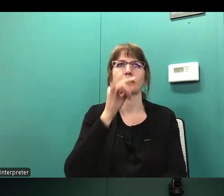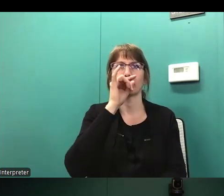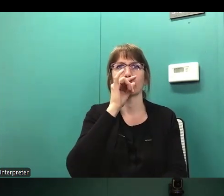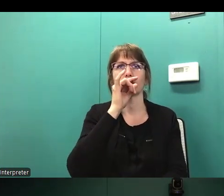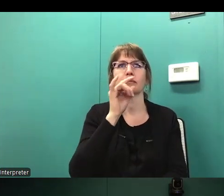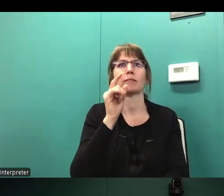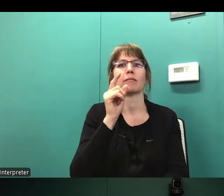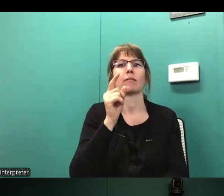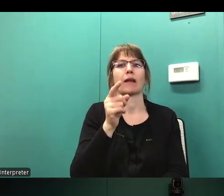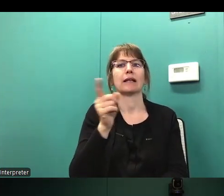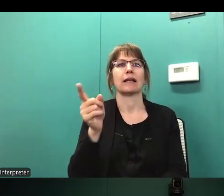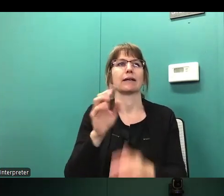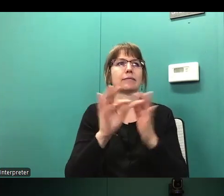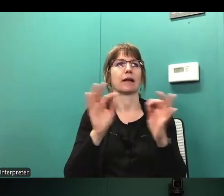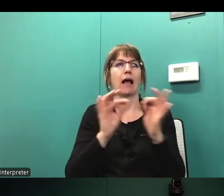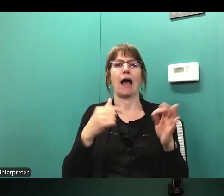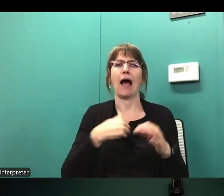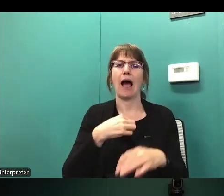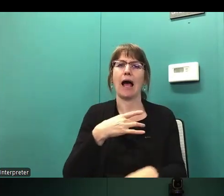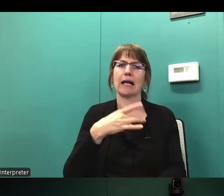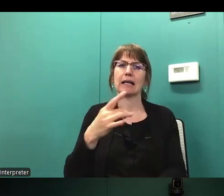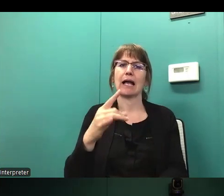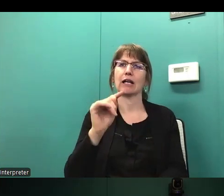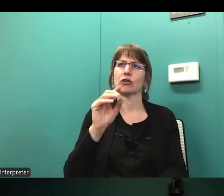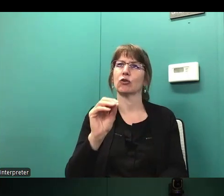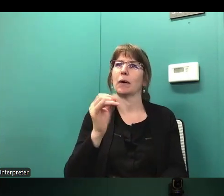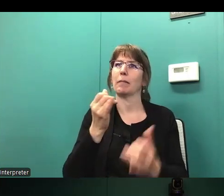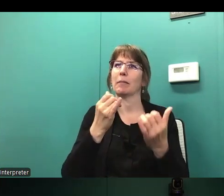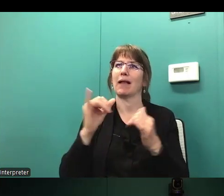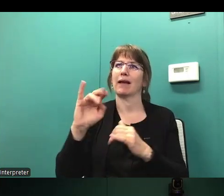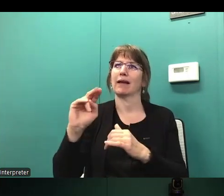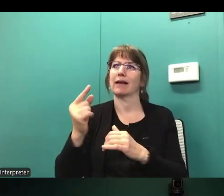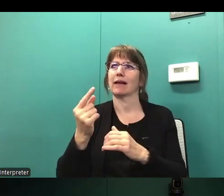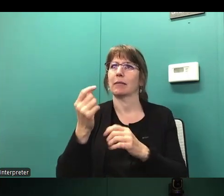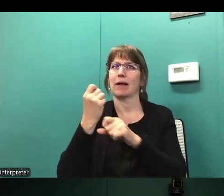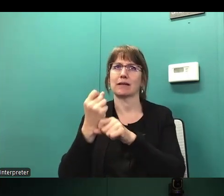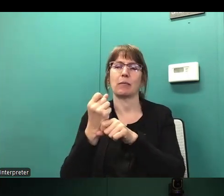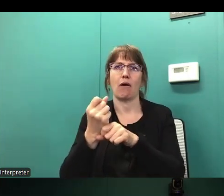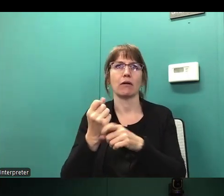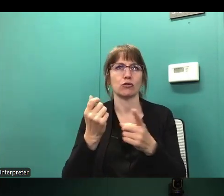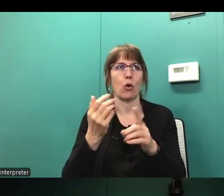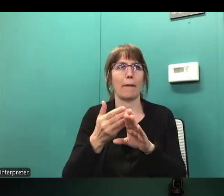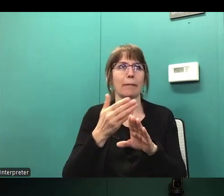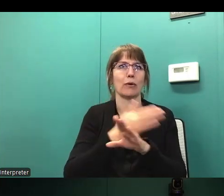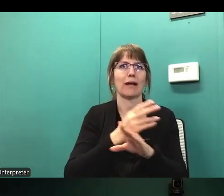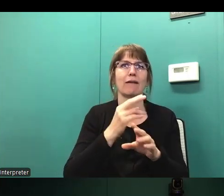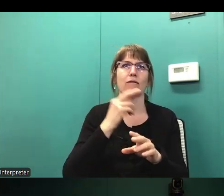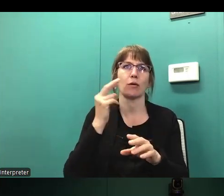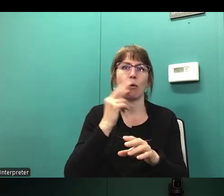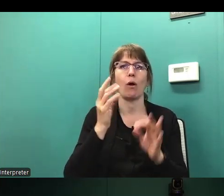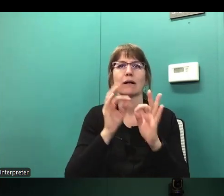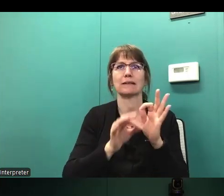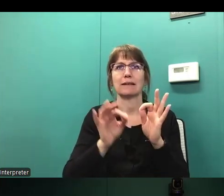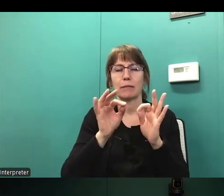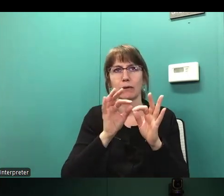like to playing baseball. What form do you think you're going to use? So we've got the pre-verbal, the pre-sentence, the simple